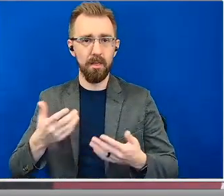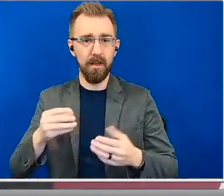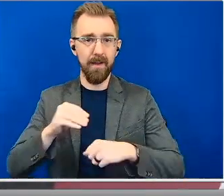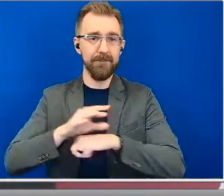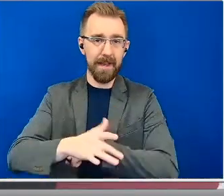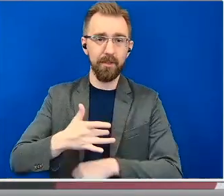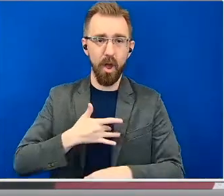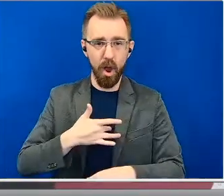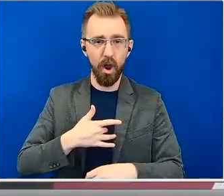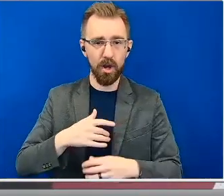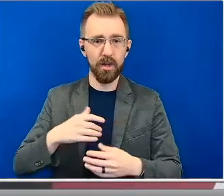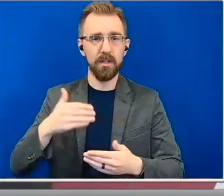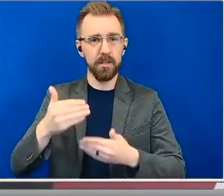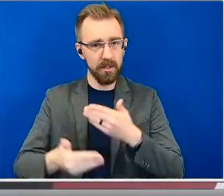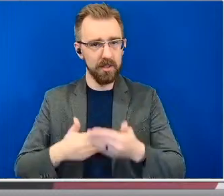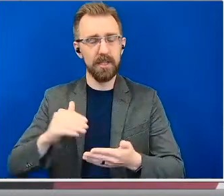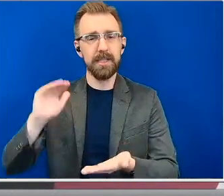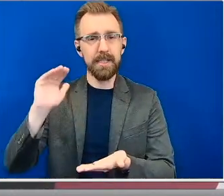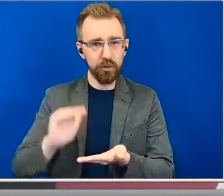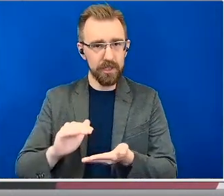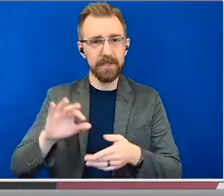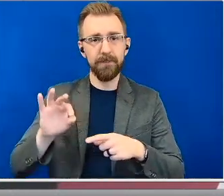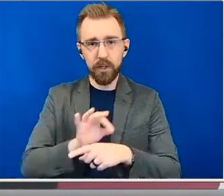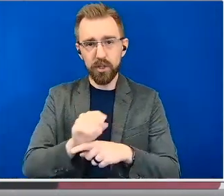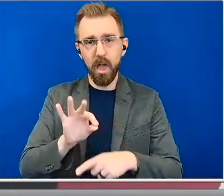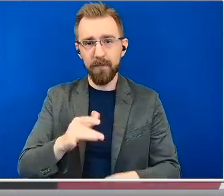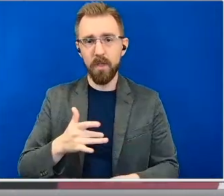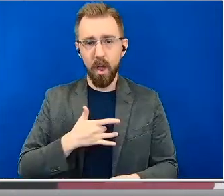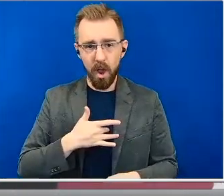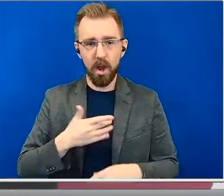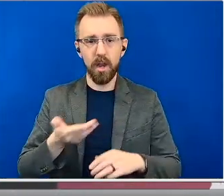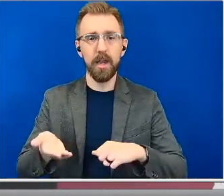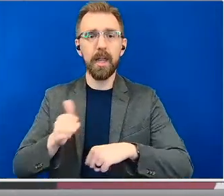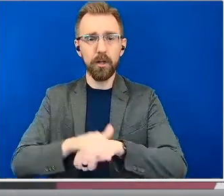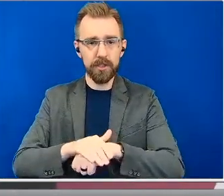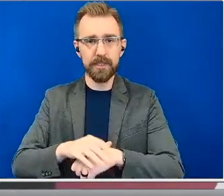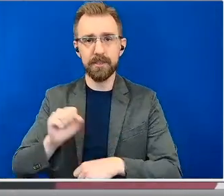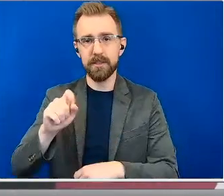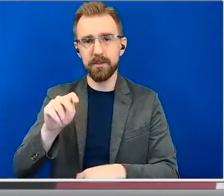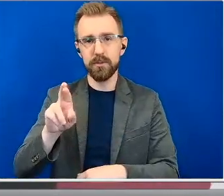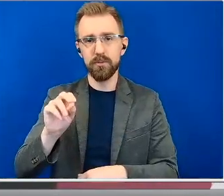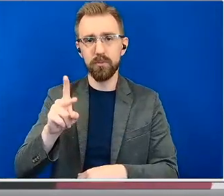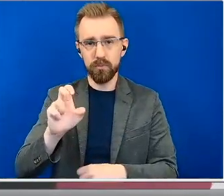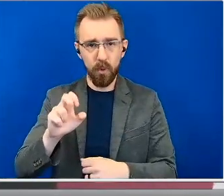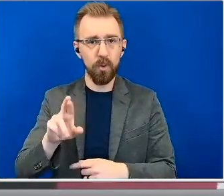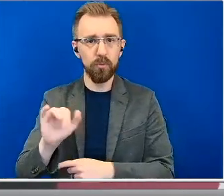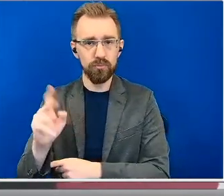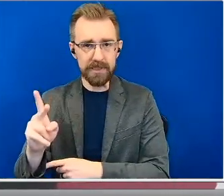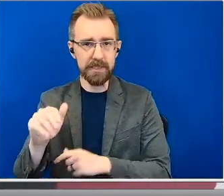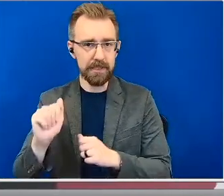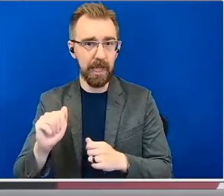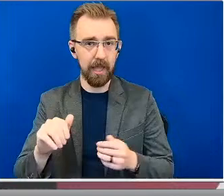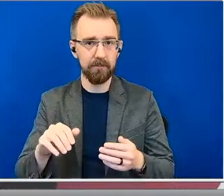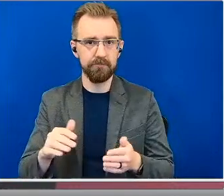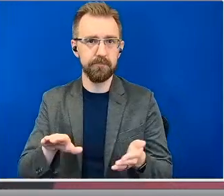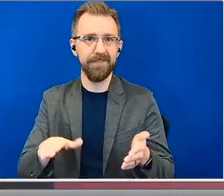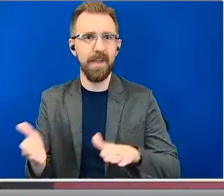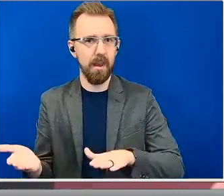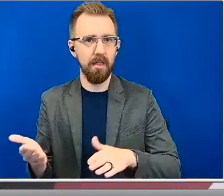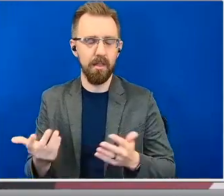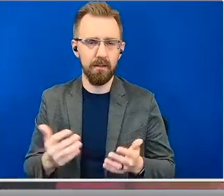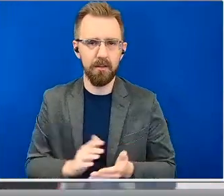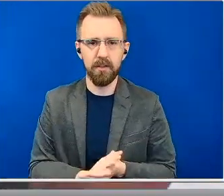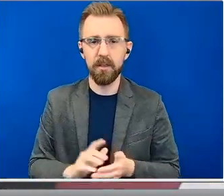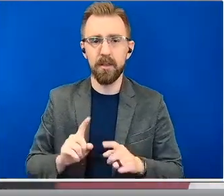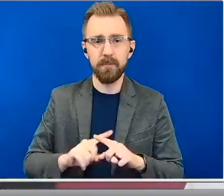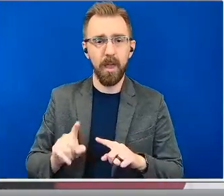the heart function. There's increased risk of stroke as well. So which can be fatal. Which can be fatal, but it's not as if you